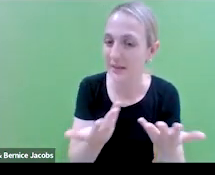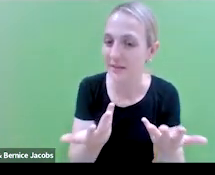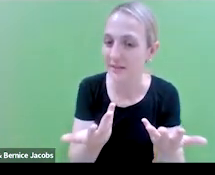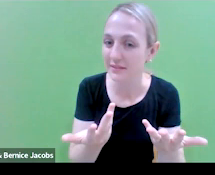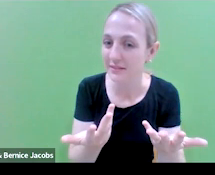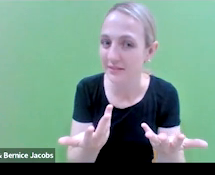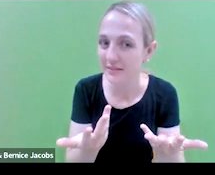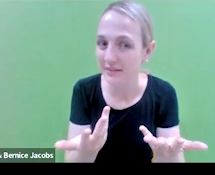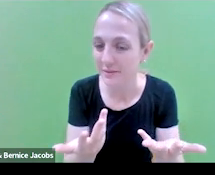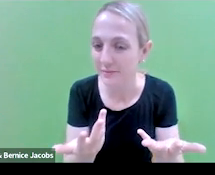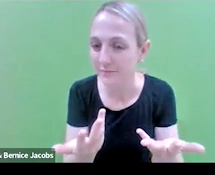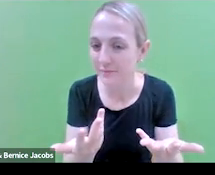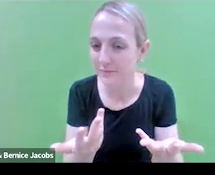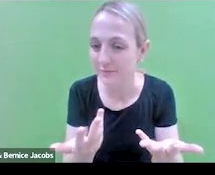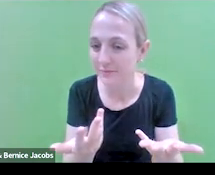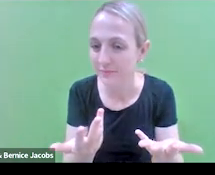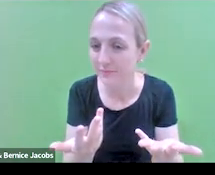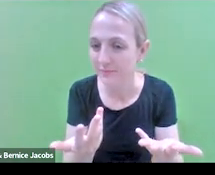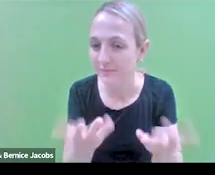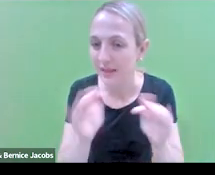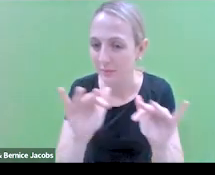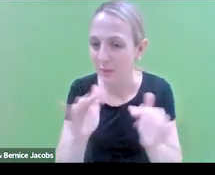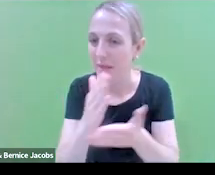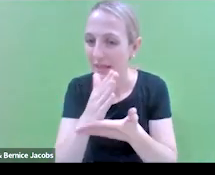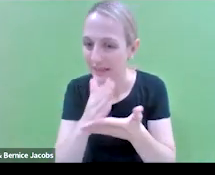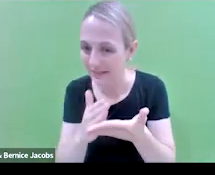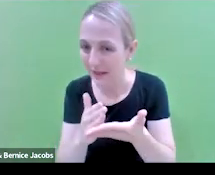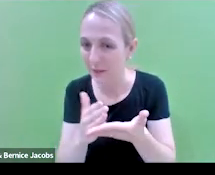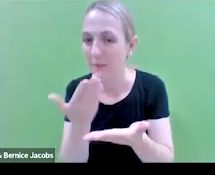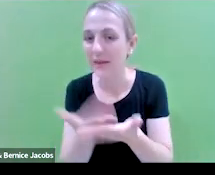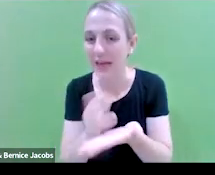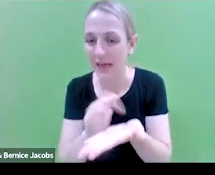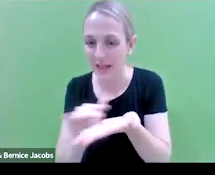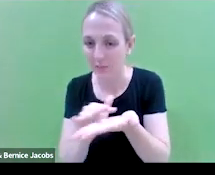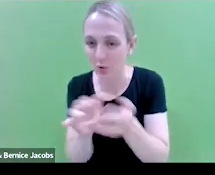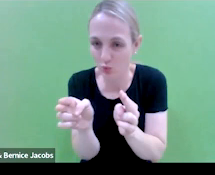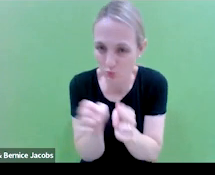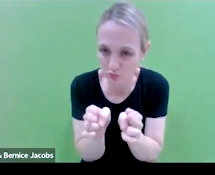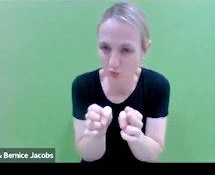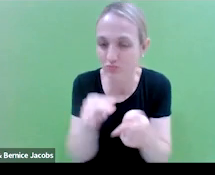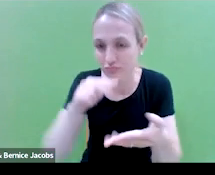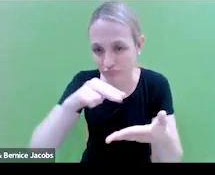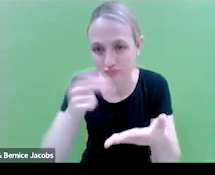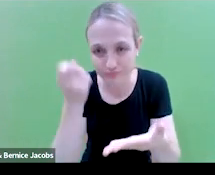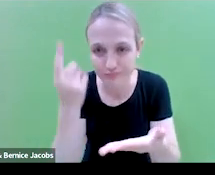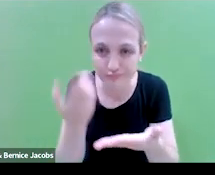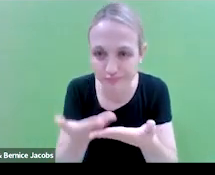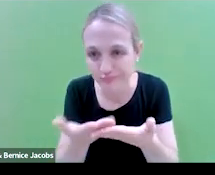who can, the contractions and that can get a bit confusing in shorthand.